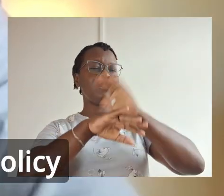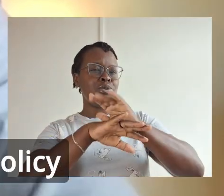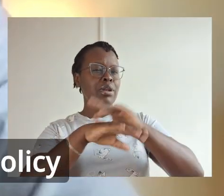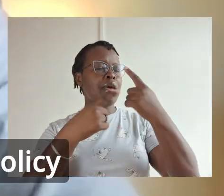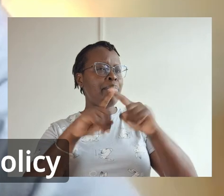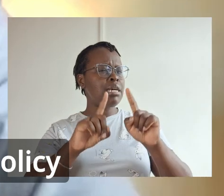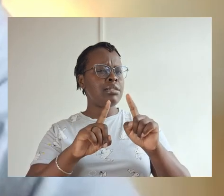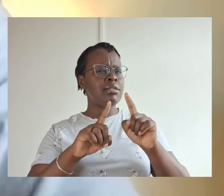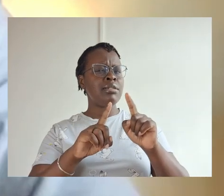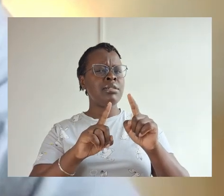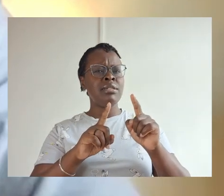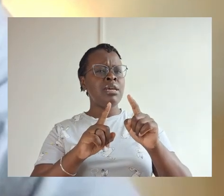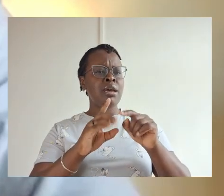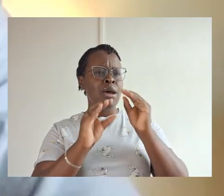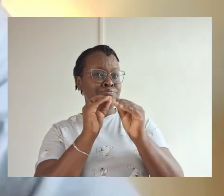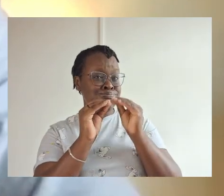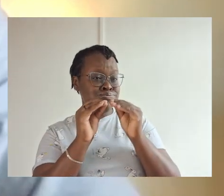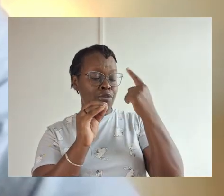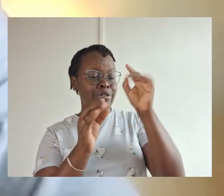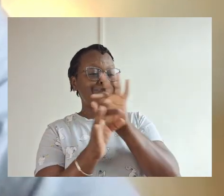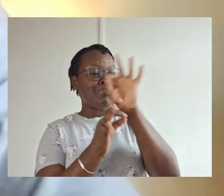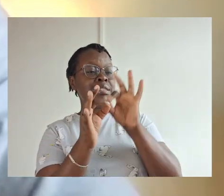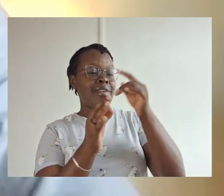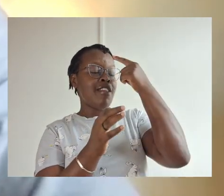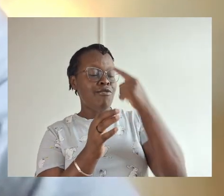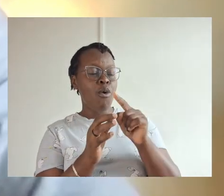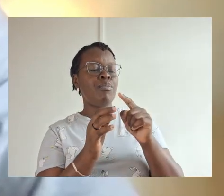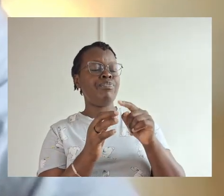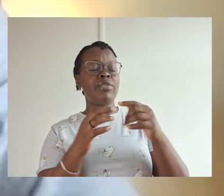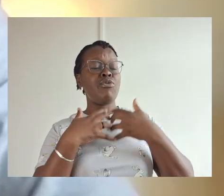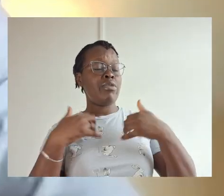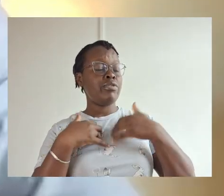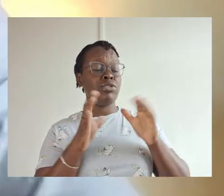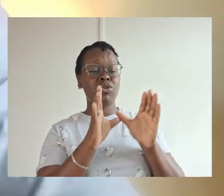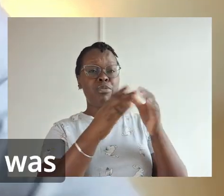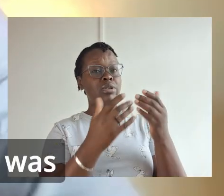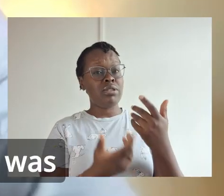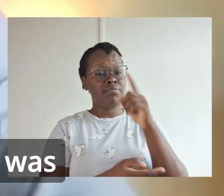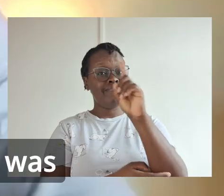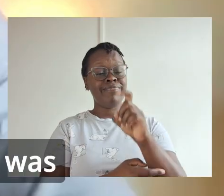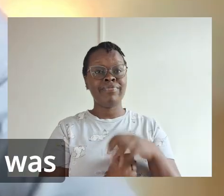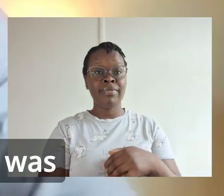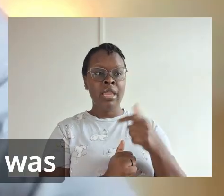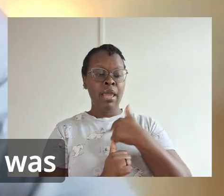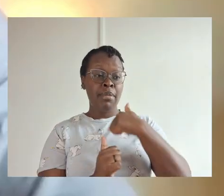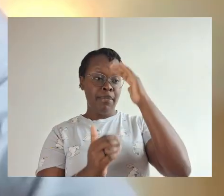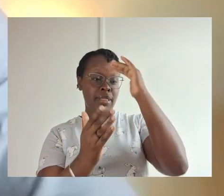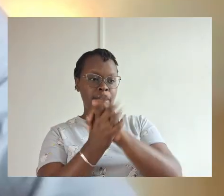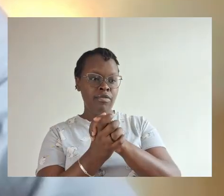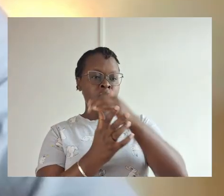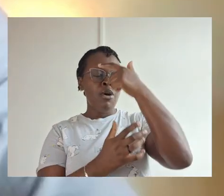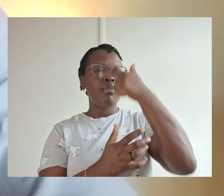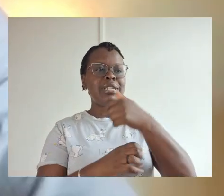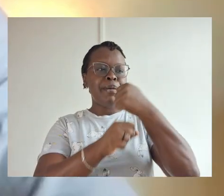but is there a policy for that is custom made for the refugee communities? Because I believe a policy that was just